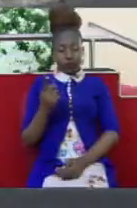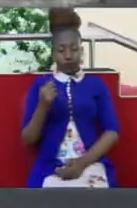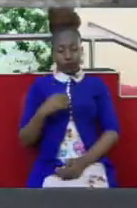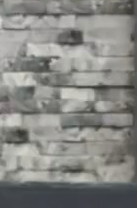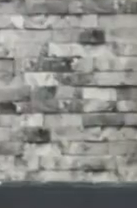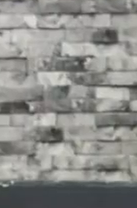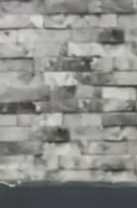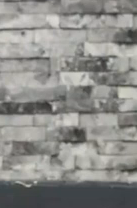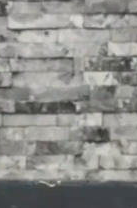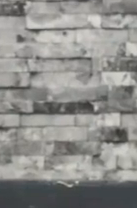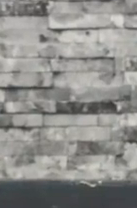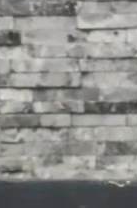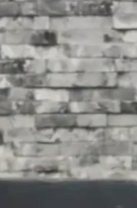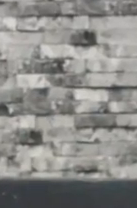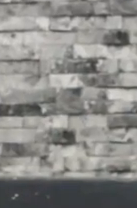often